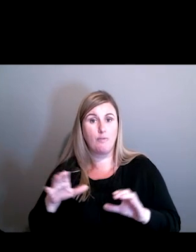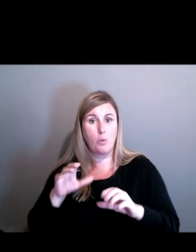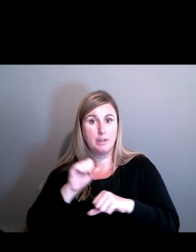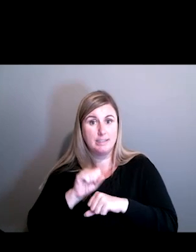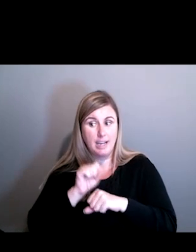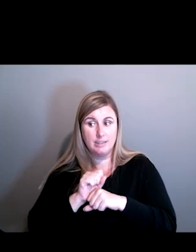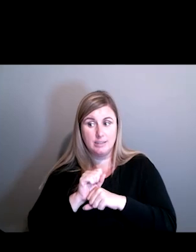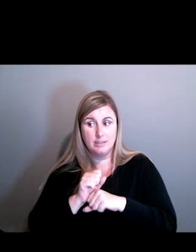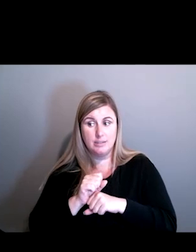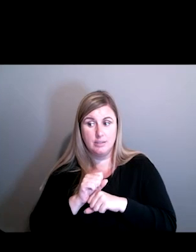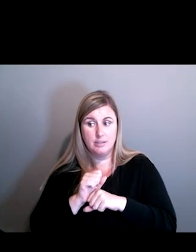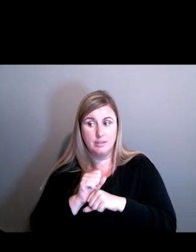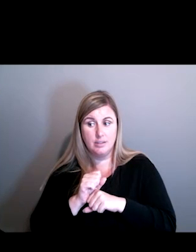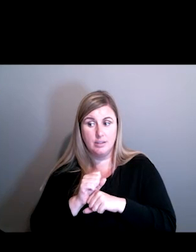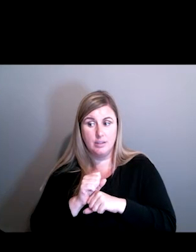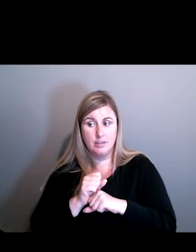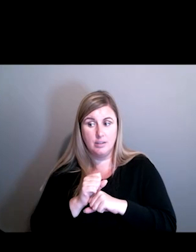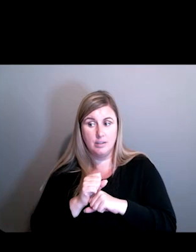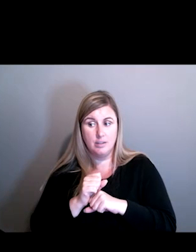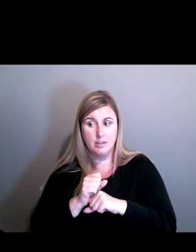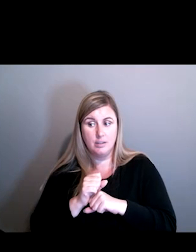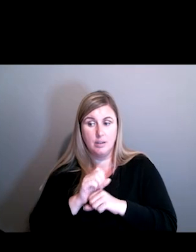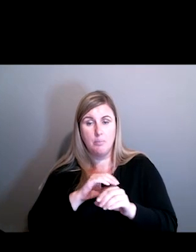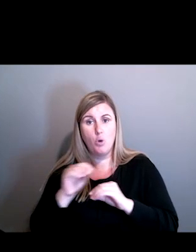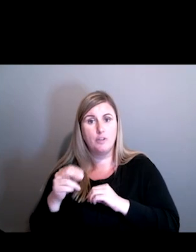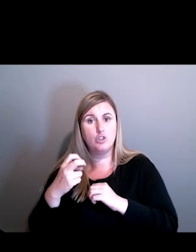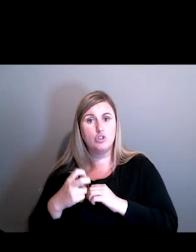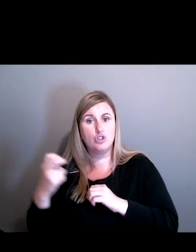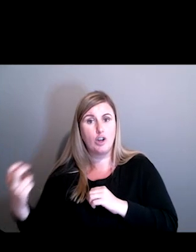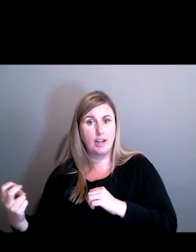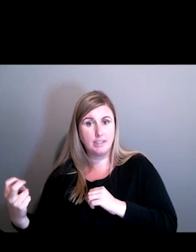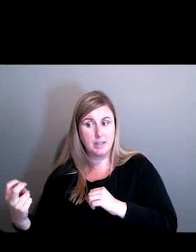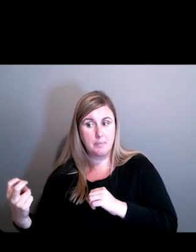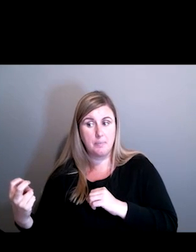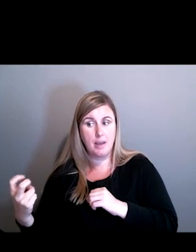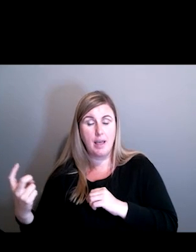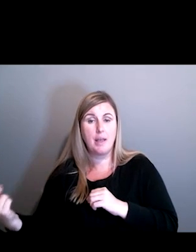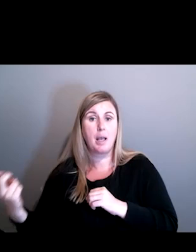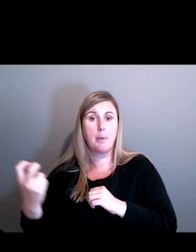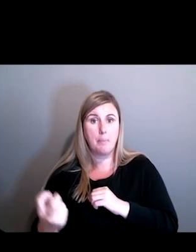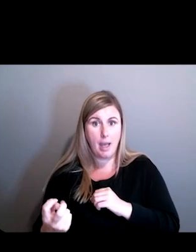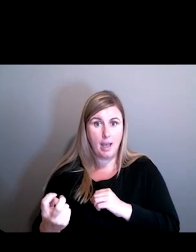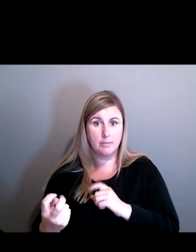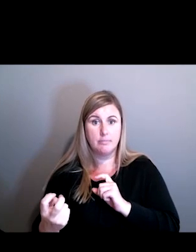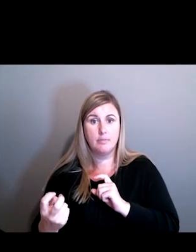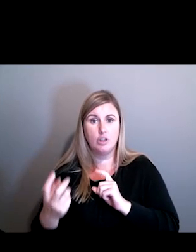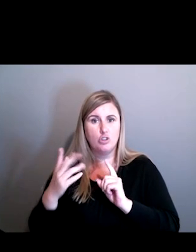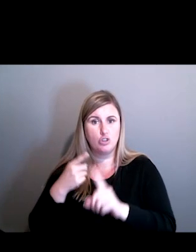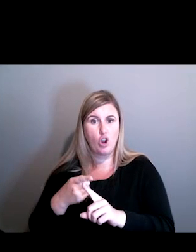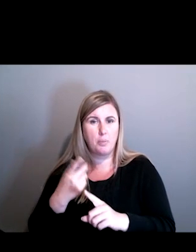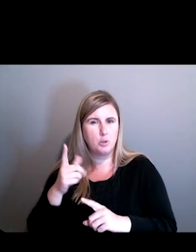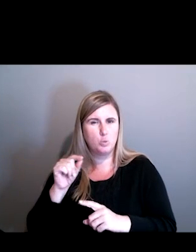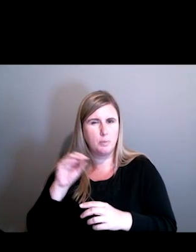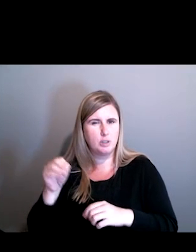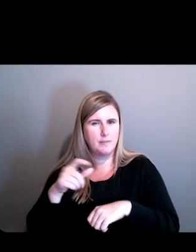task, and then moving to the chair next to them, and then coming back, and that might be your target. So 20% of the